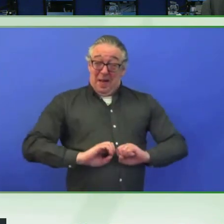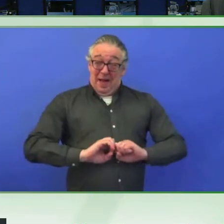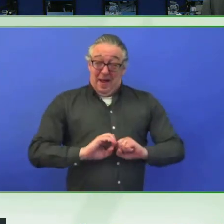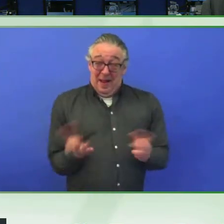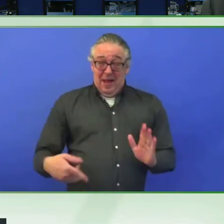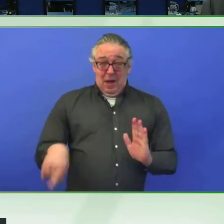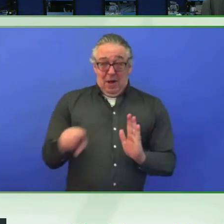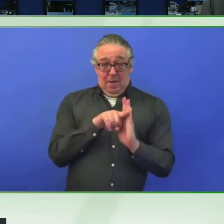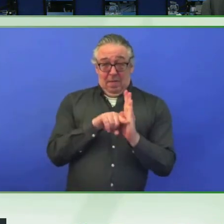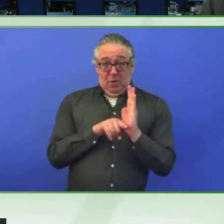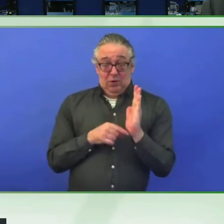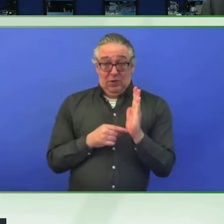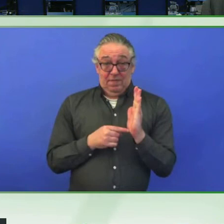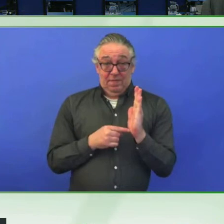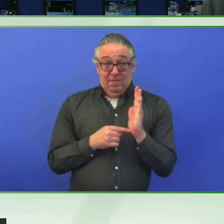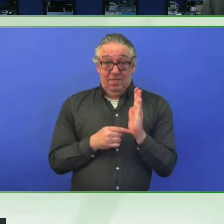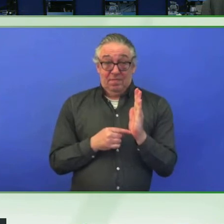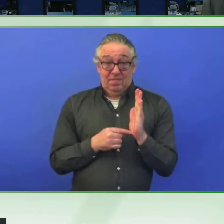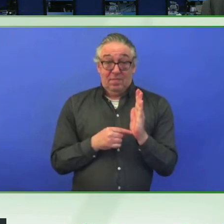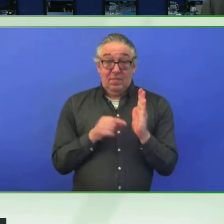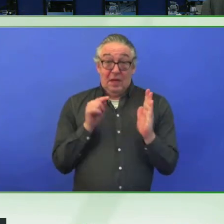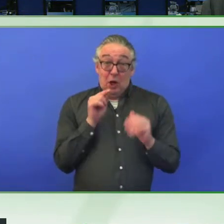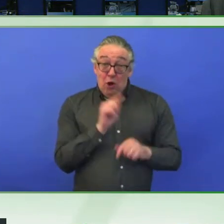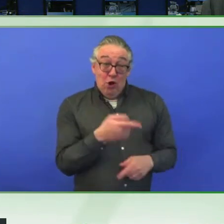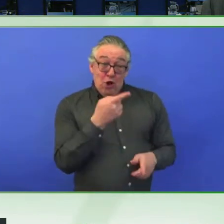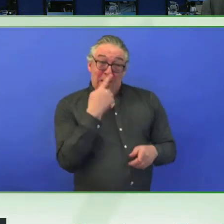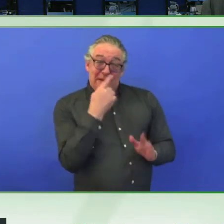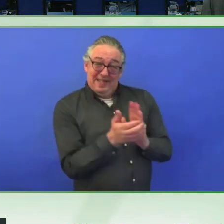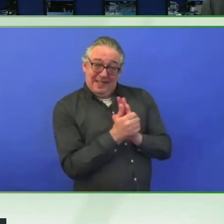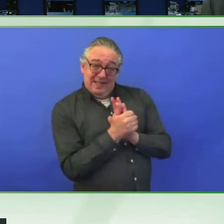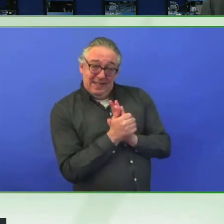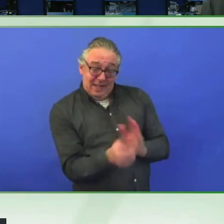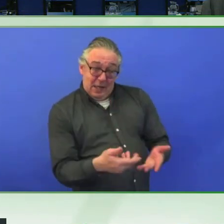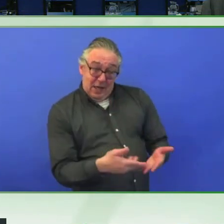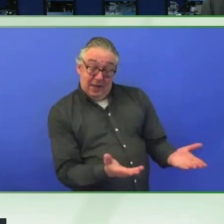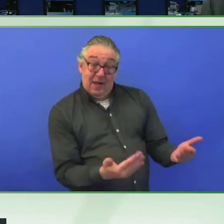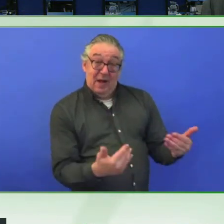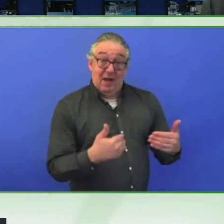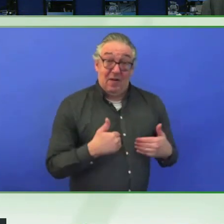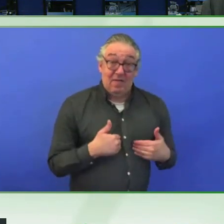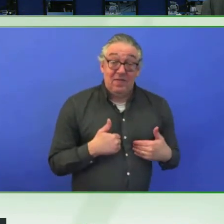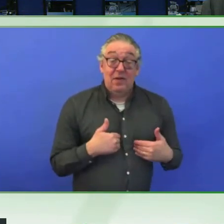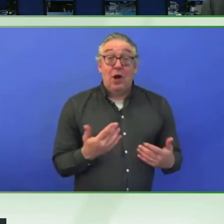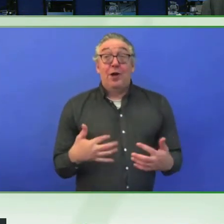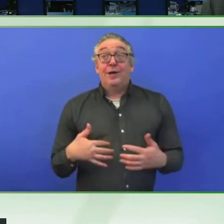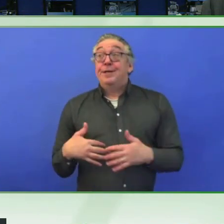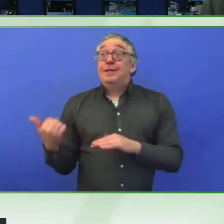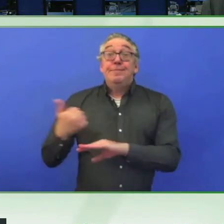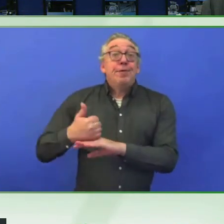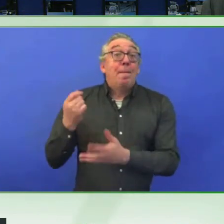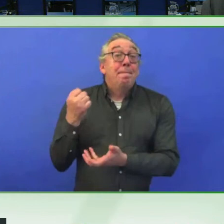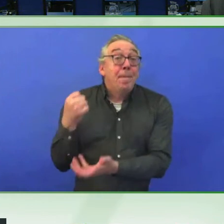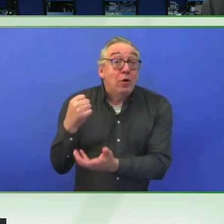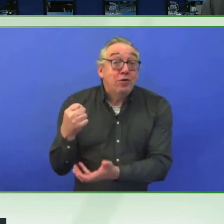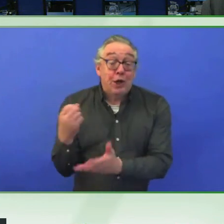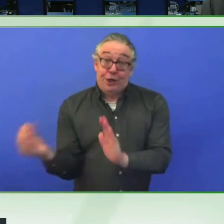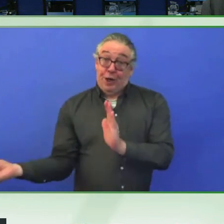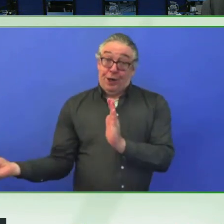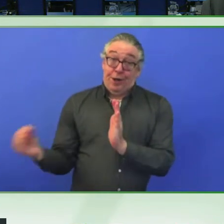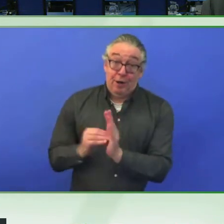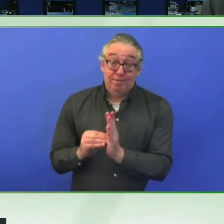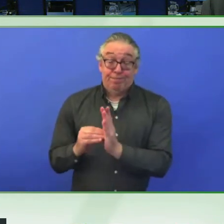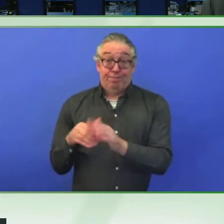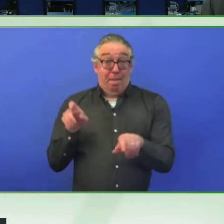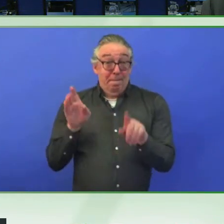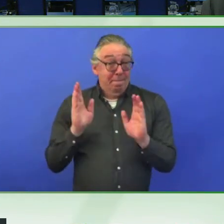resources, enlist talent. In other words, put a budget in place so that you can put your money where your mouth is.